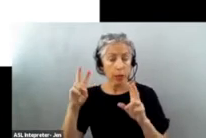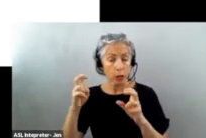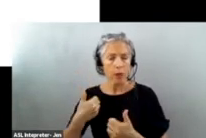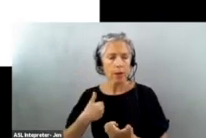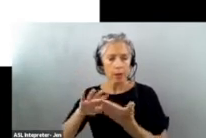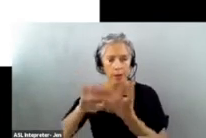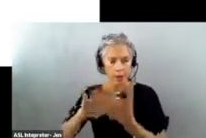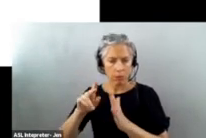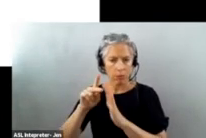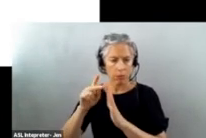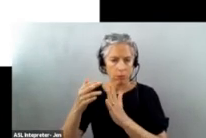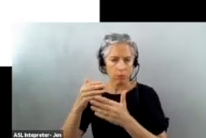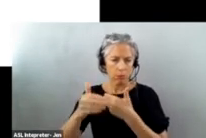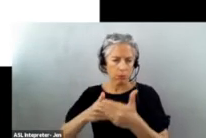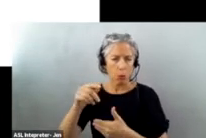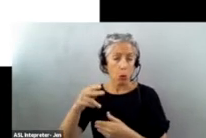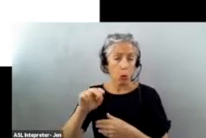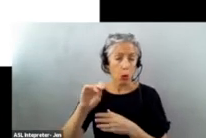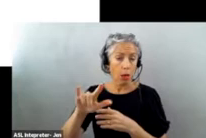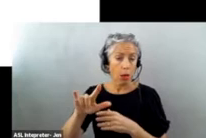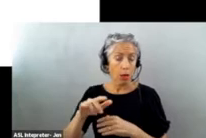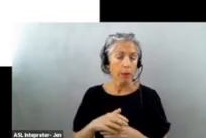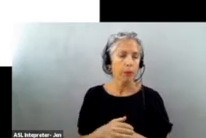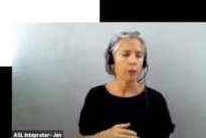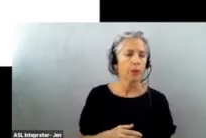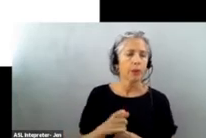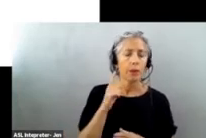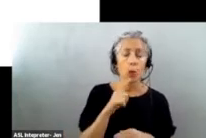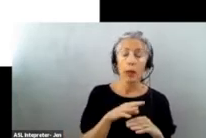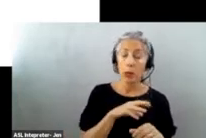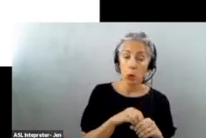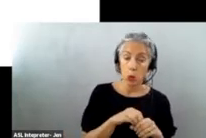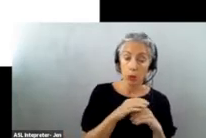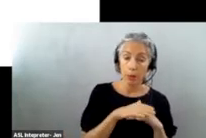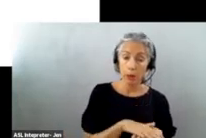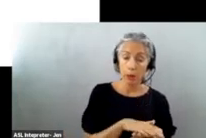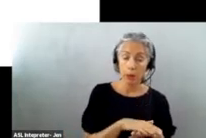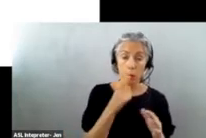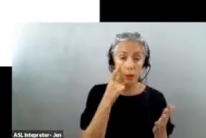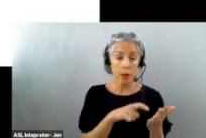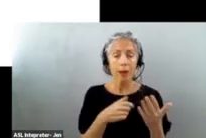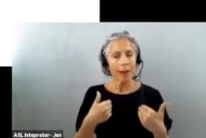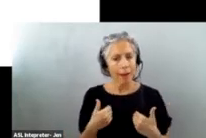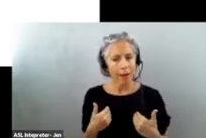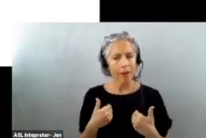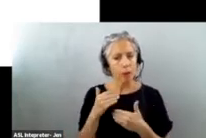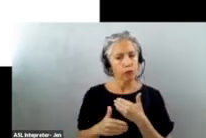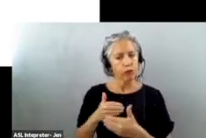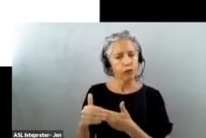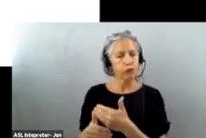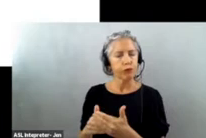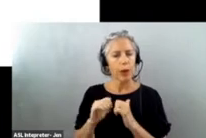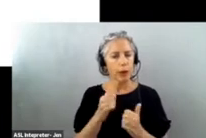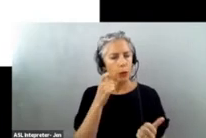And for the inclusion in the mainstream, we are now then identifying, have a protocol, how you identify